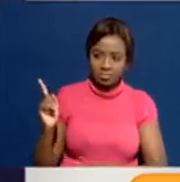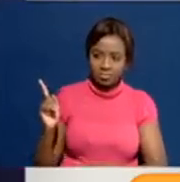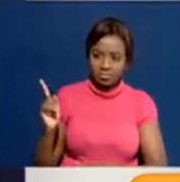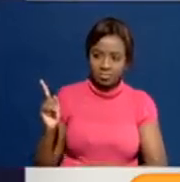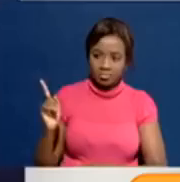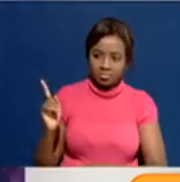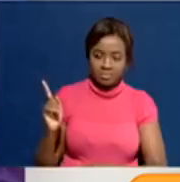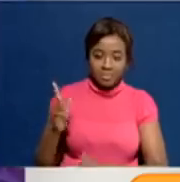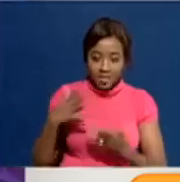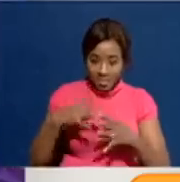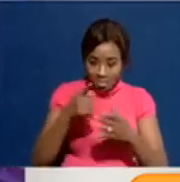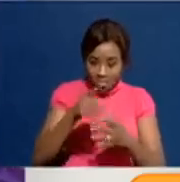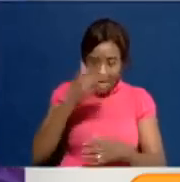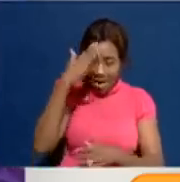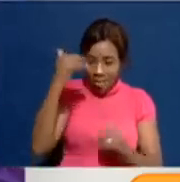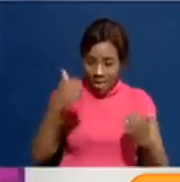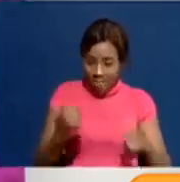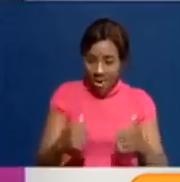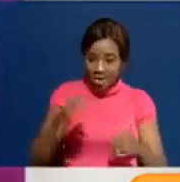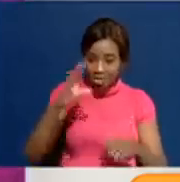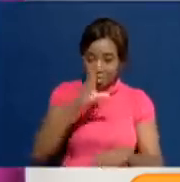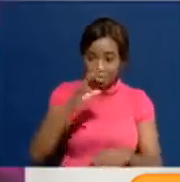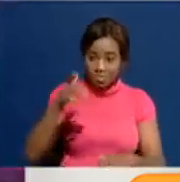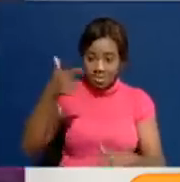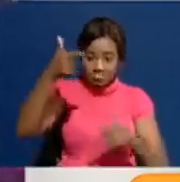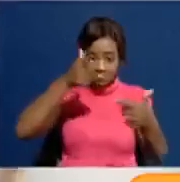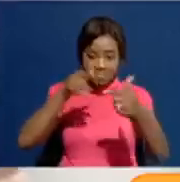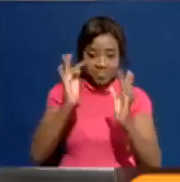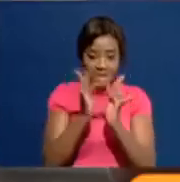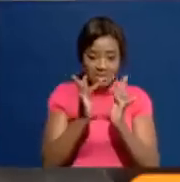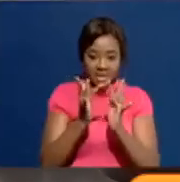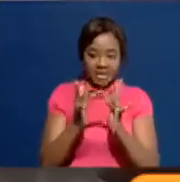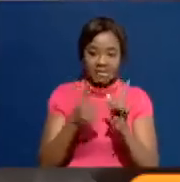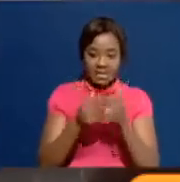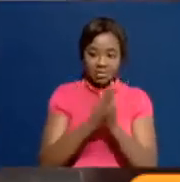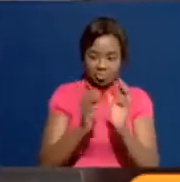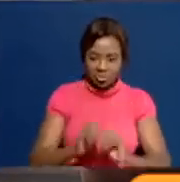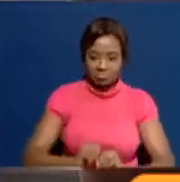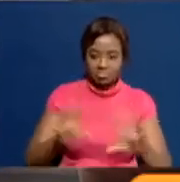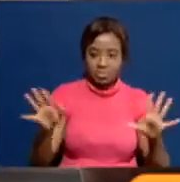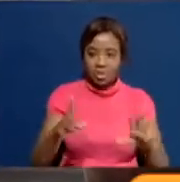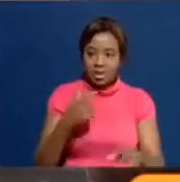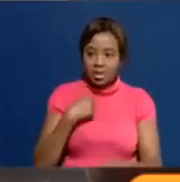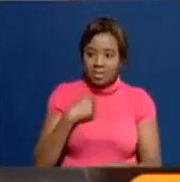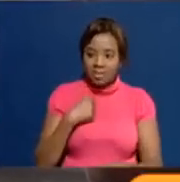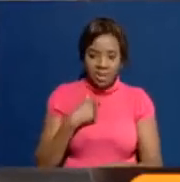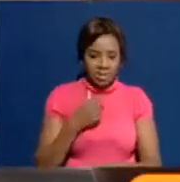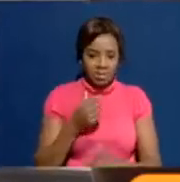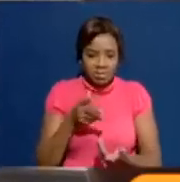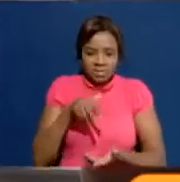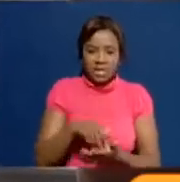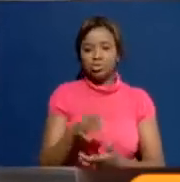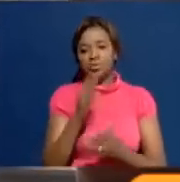were live streaming the show on social media. Their shenanigans were made public. Nilipinduka hivi, mimi niliona watu